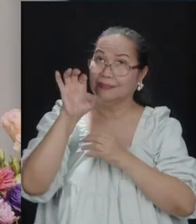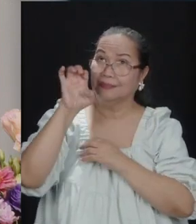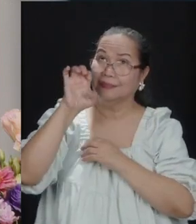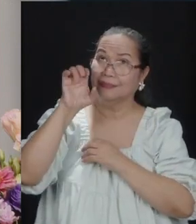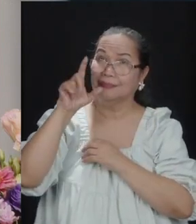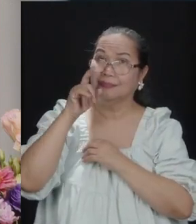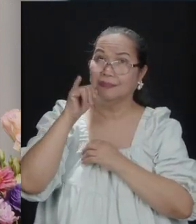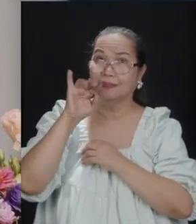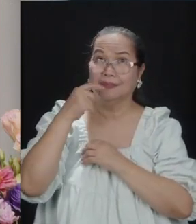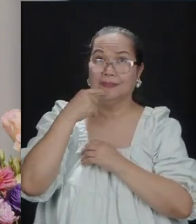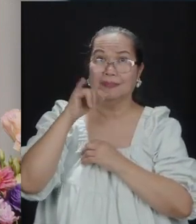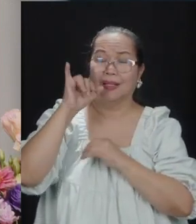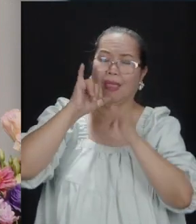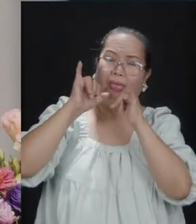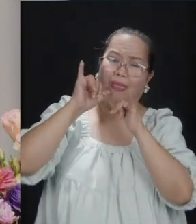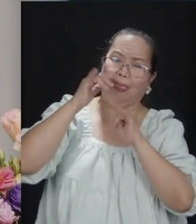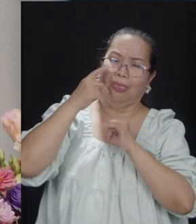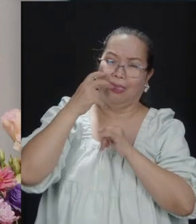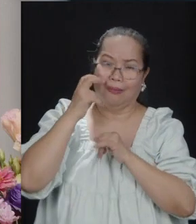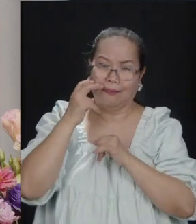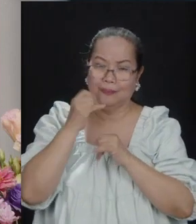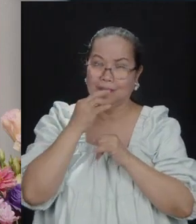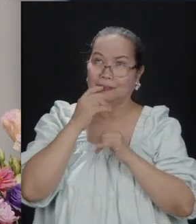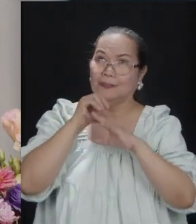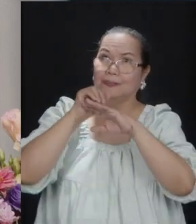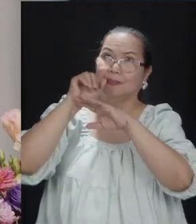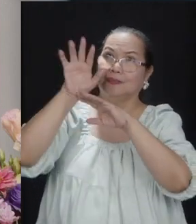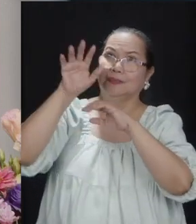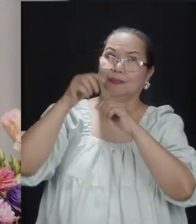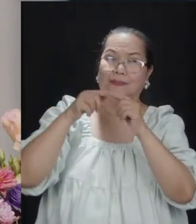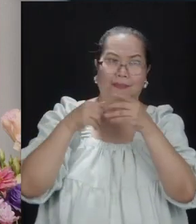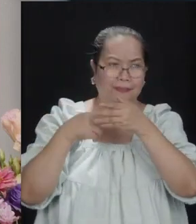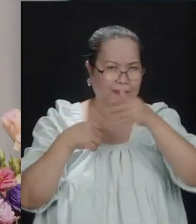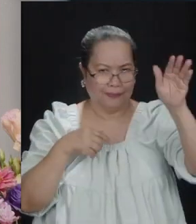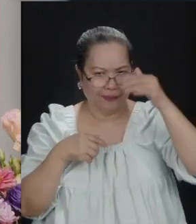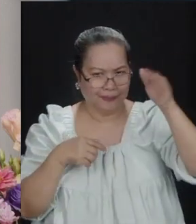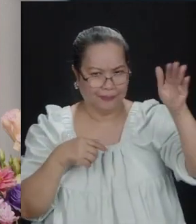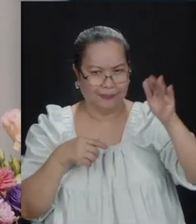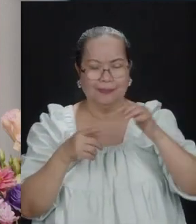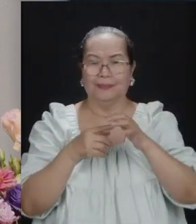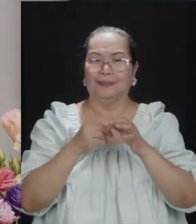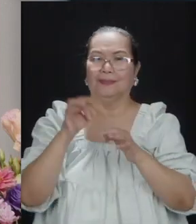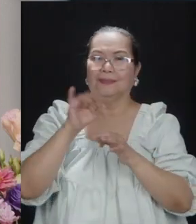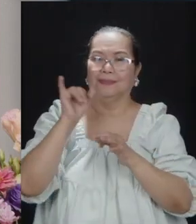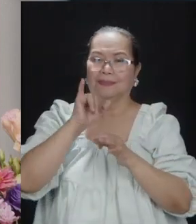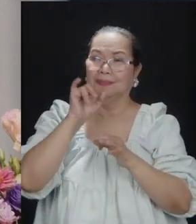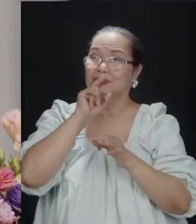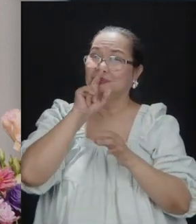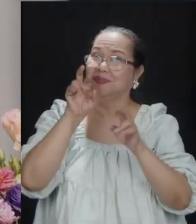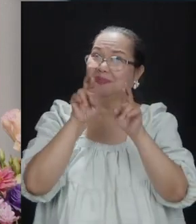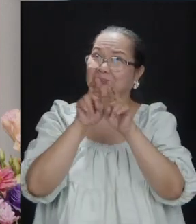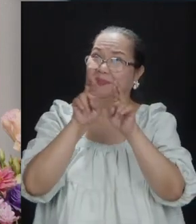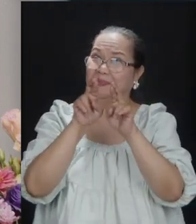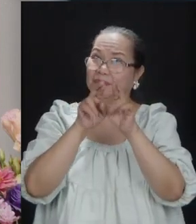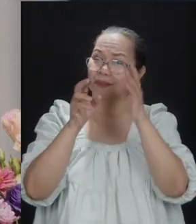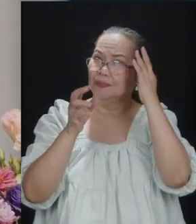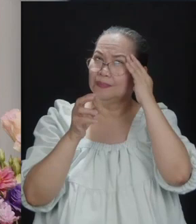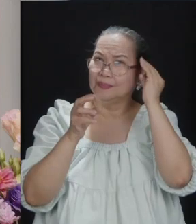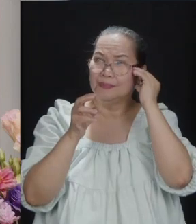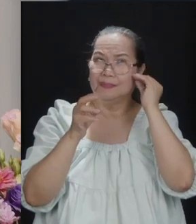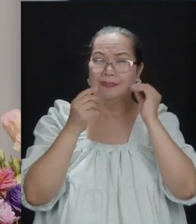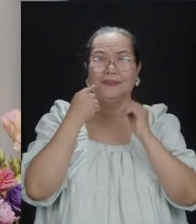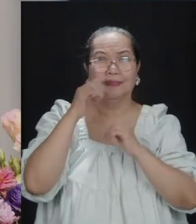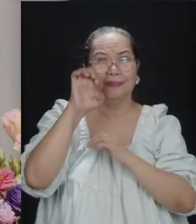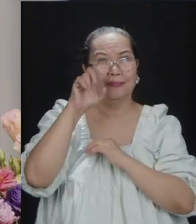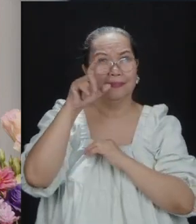mistook her for being drunk and tried to send her away. Now, this could have been a regular experience for